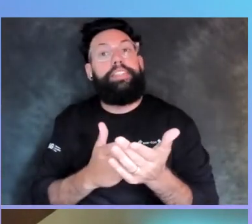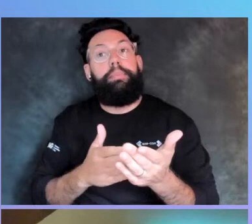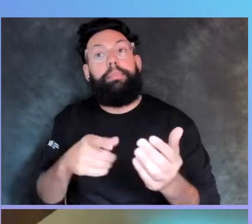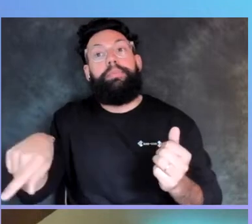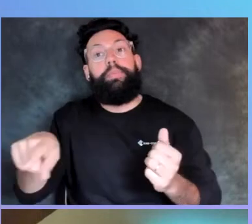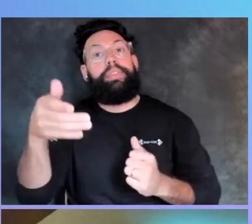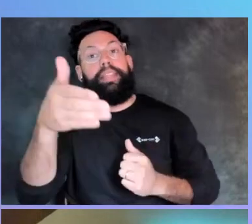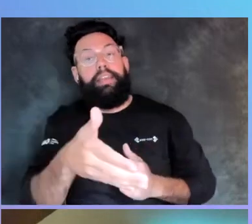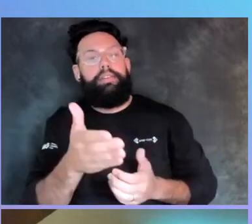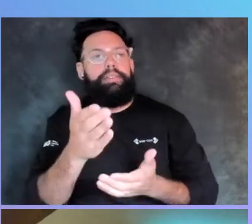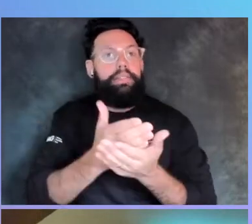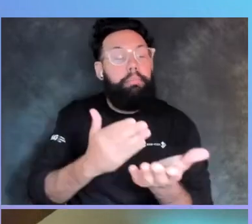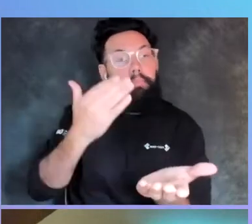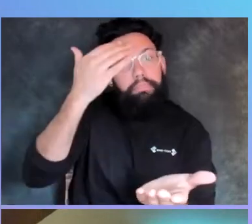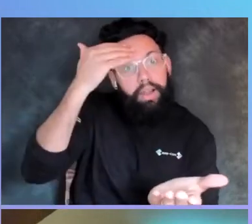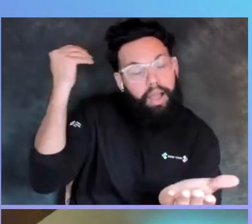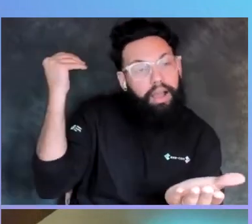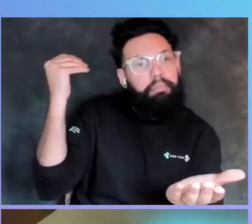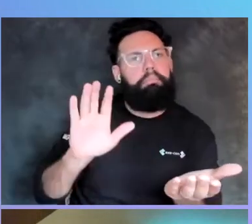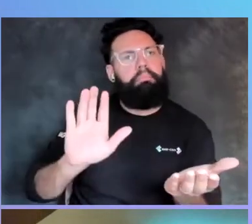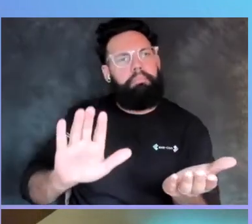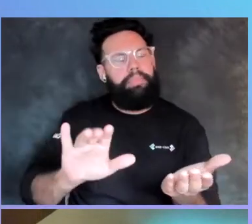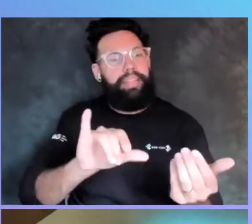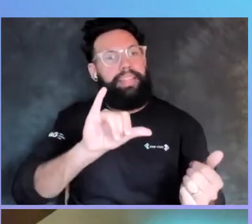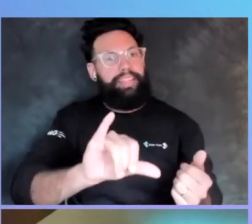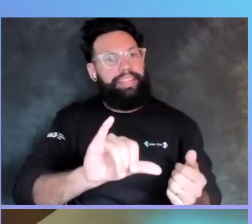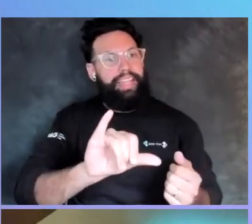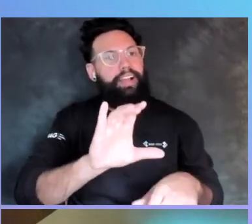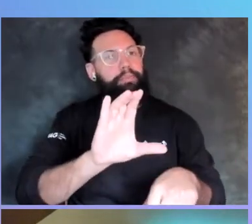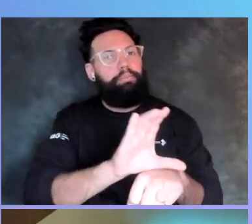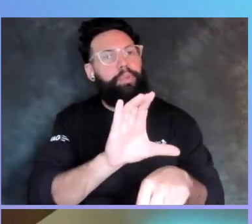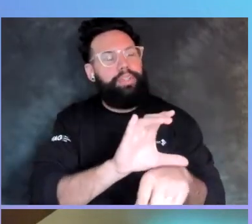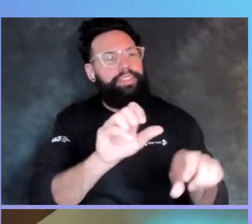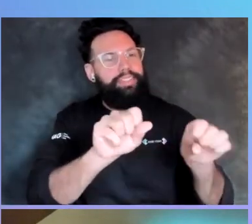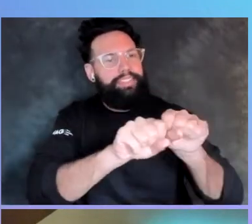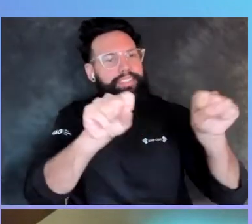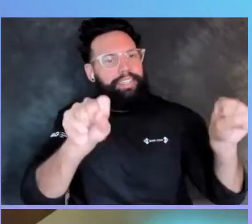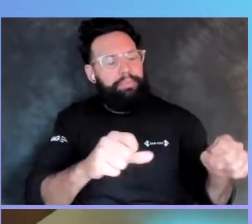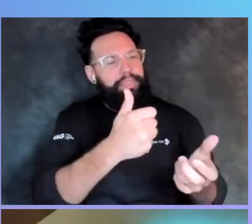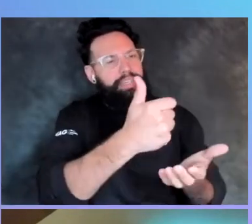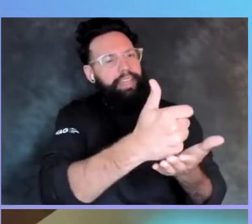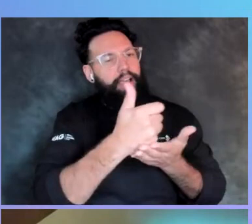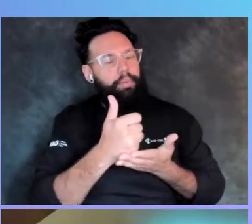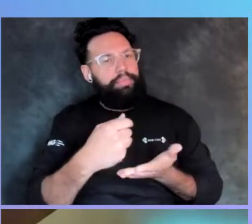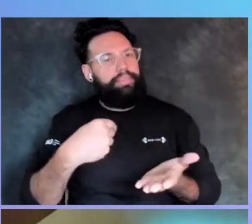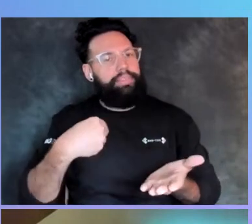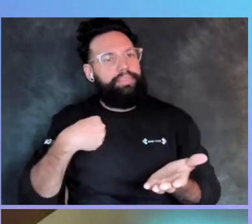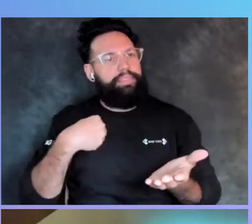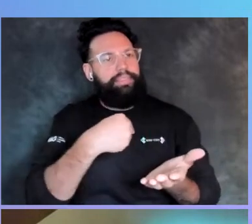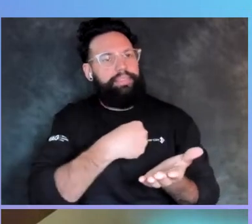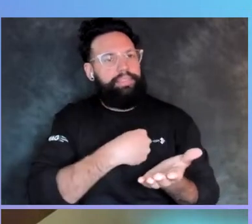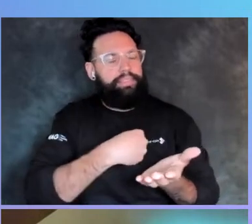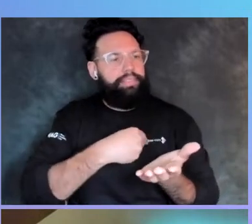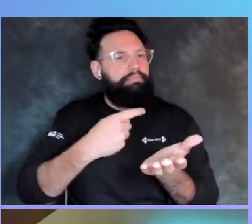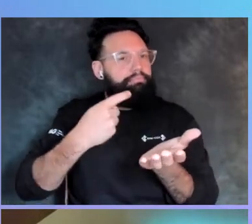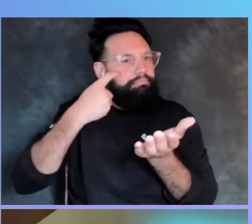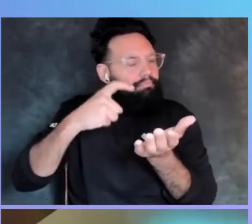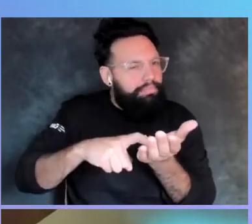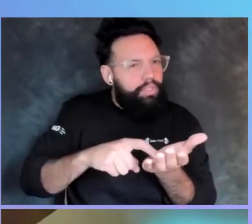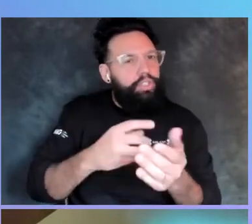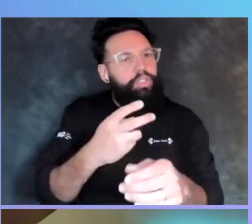refresher, this fast and efficient computer vision system allows us to identify, on a purely visual basis, user interface